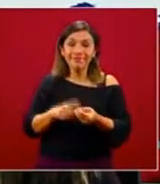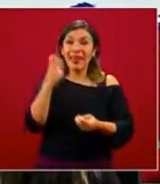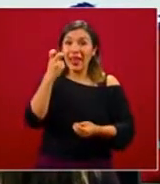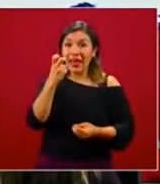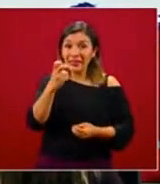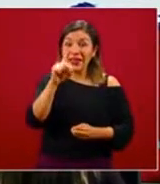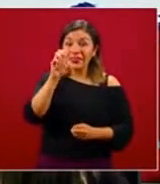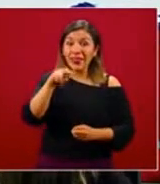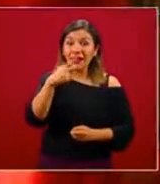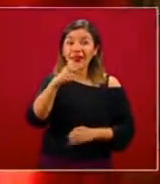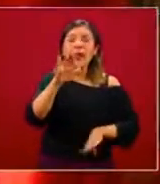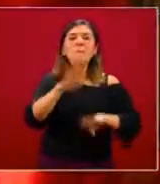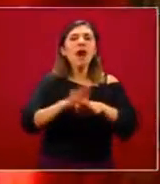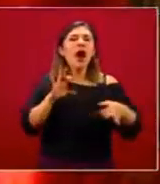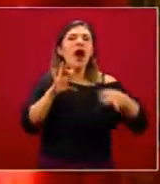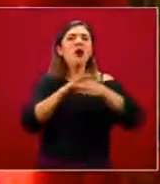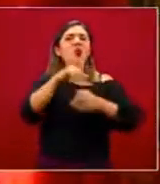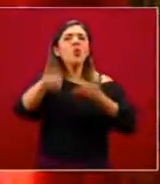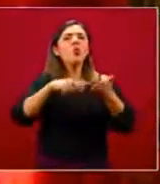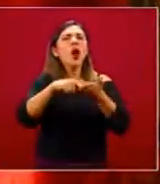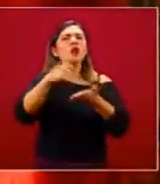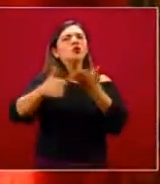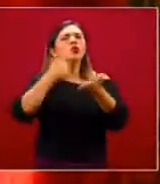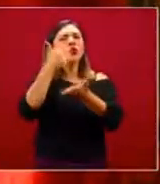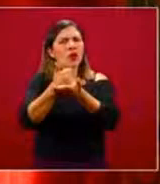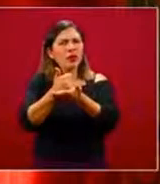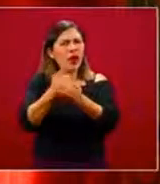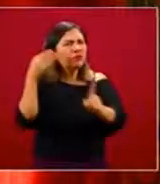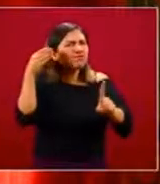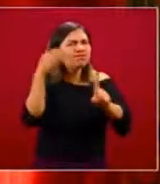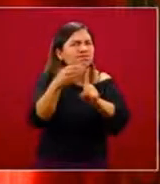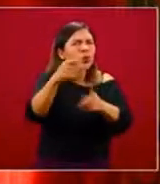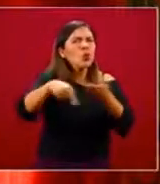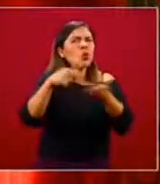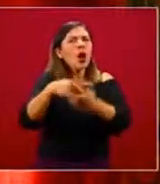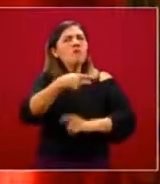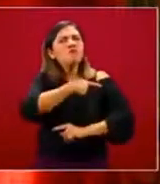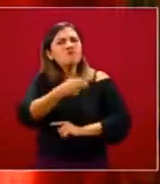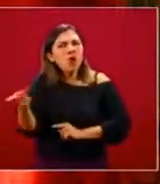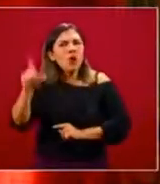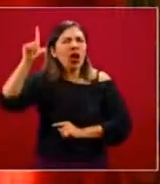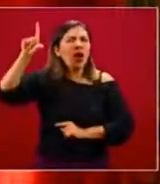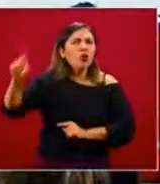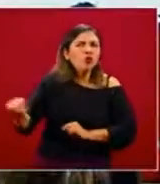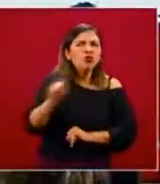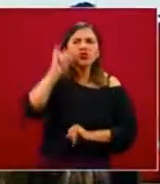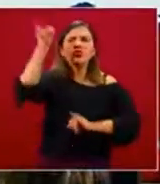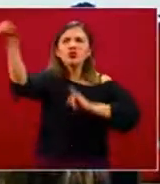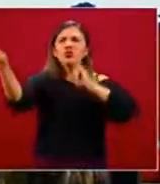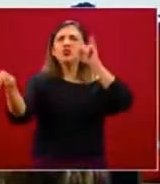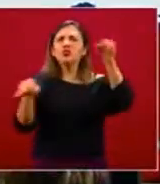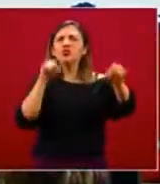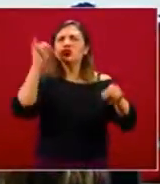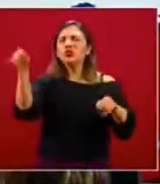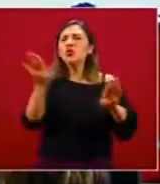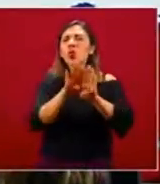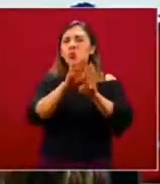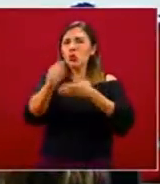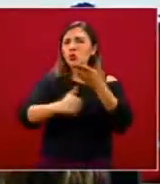mosquito. So whatever these insects are breeding, these have to do with